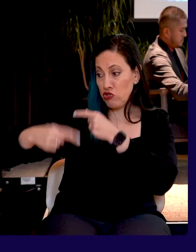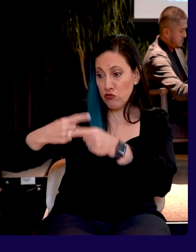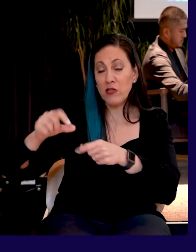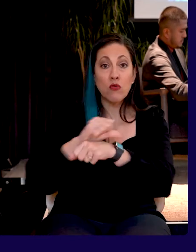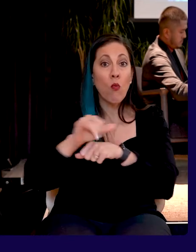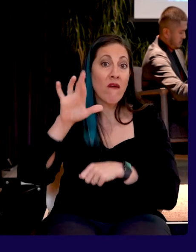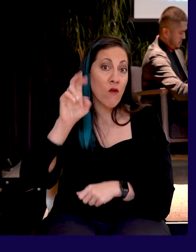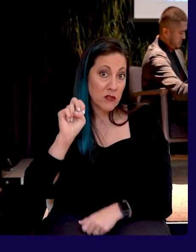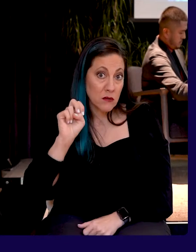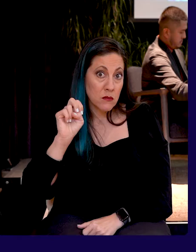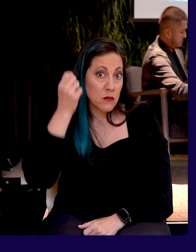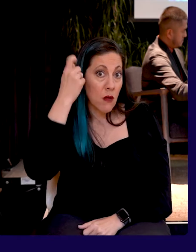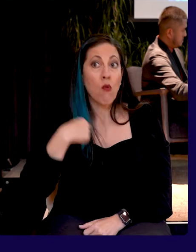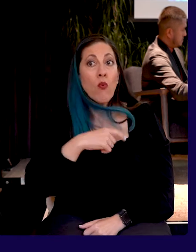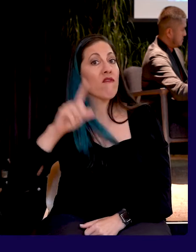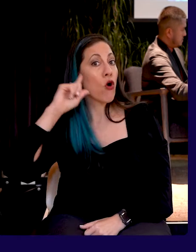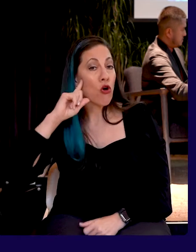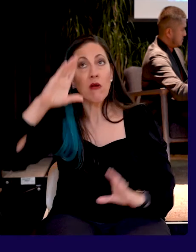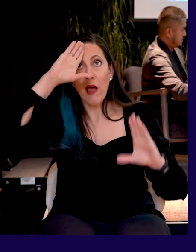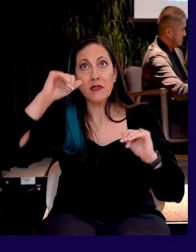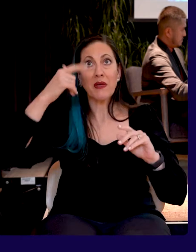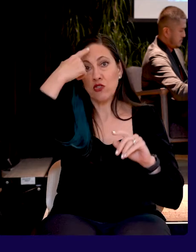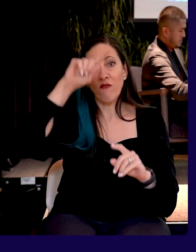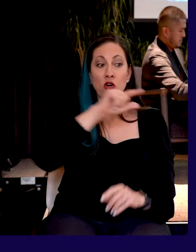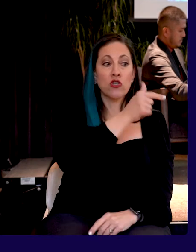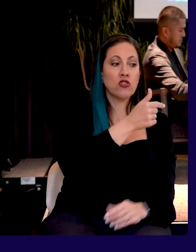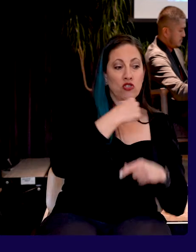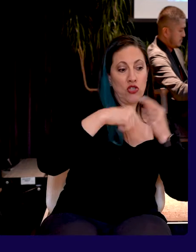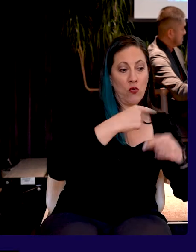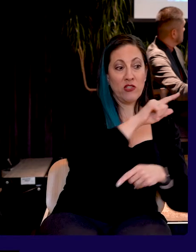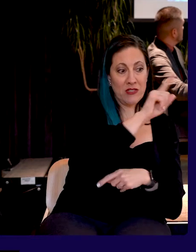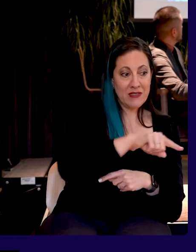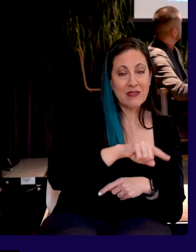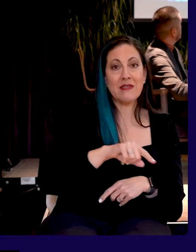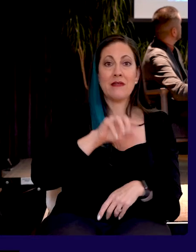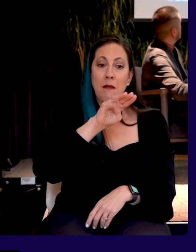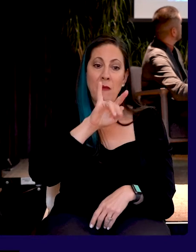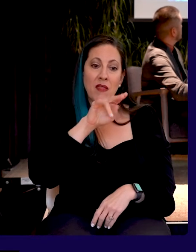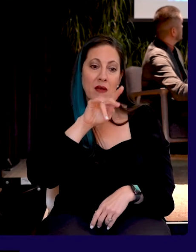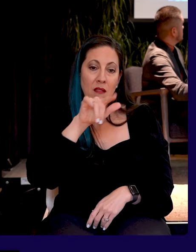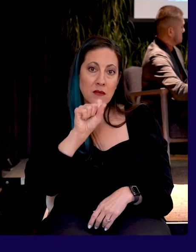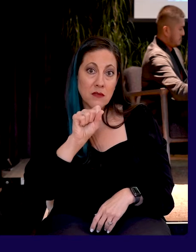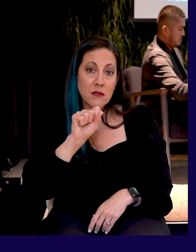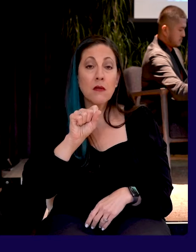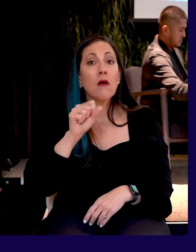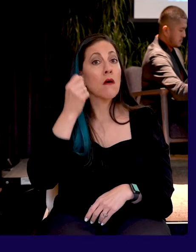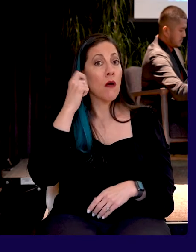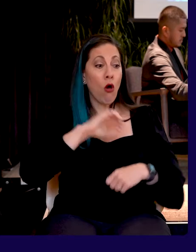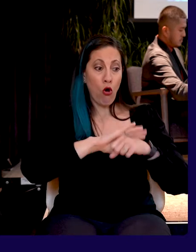workforce. We've all heard about, the expectations with Gen Z and millennials, and I think what we found with the pandemic